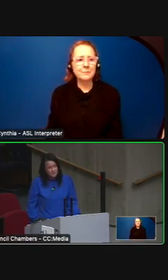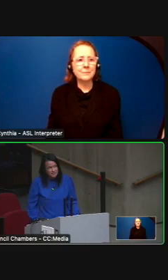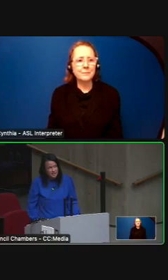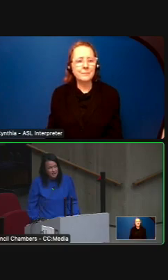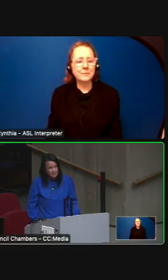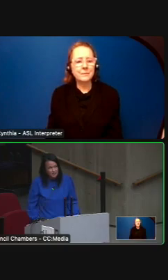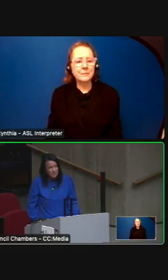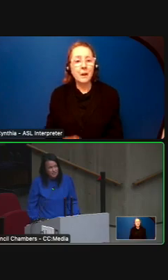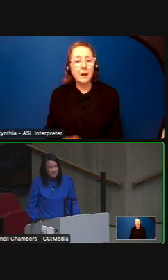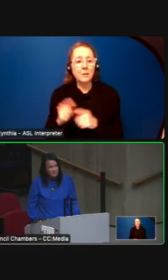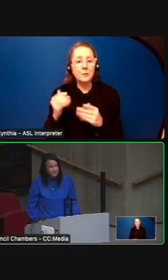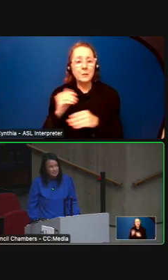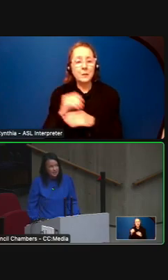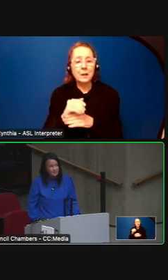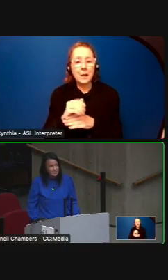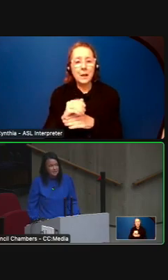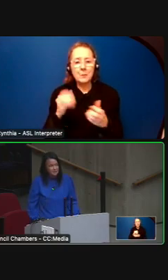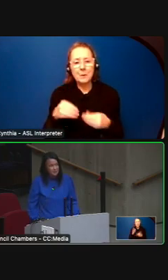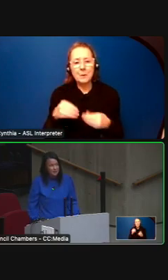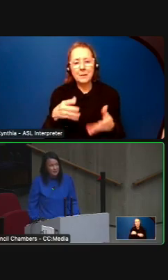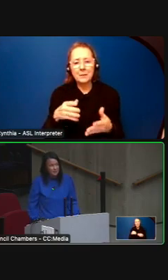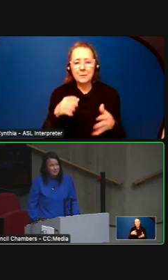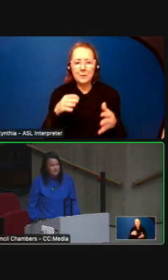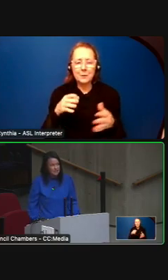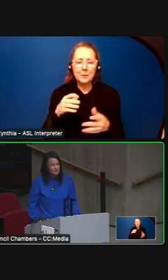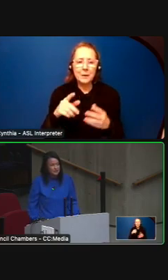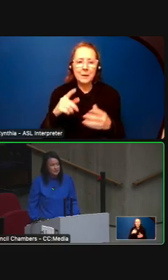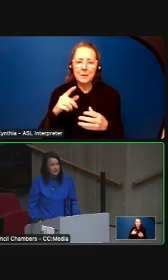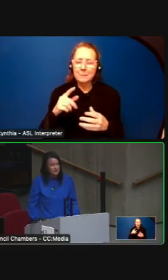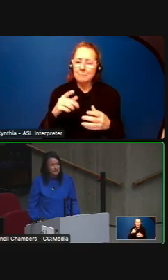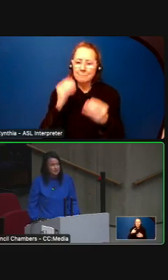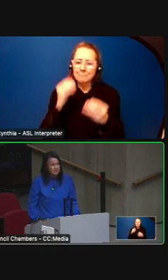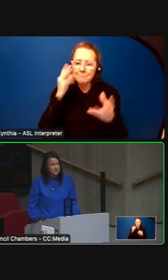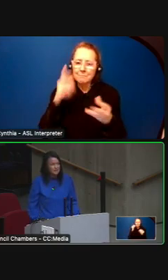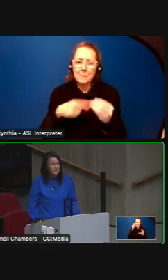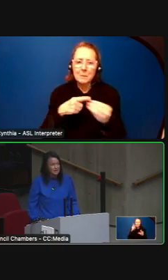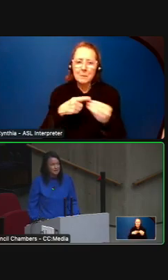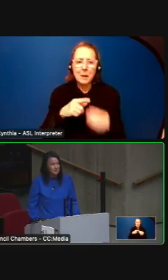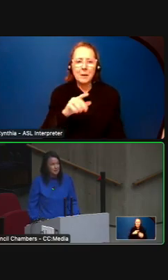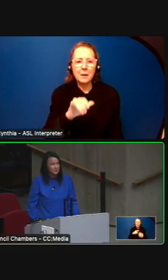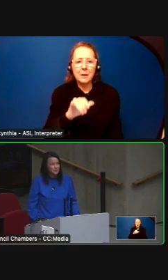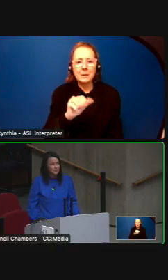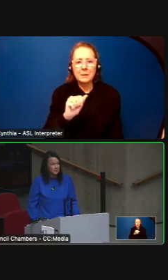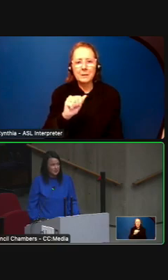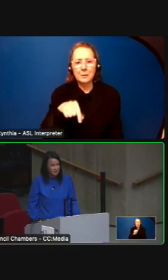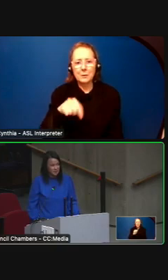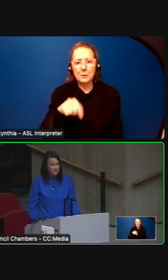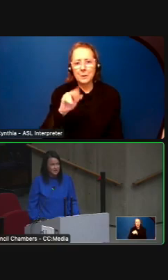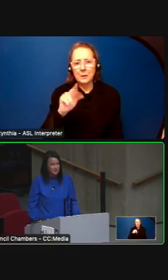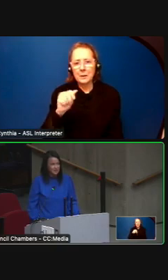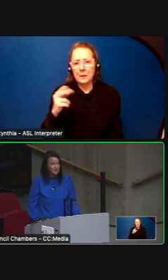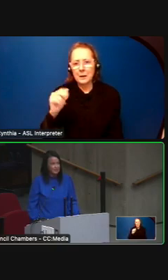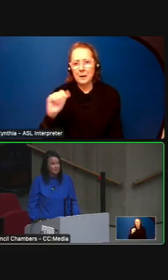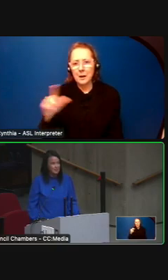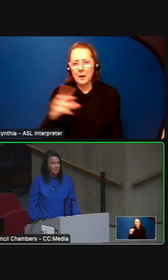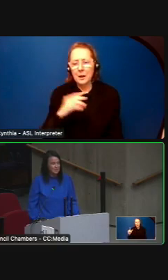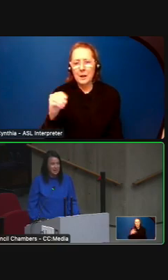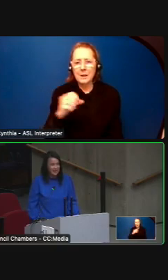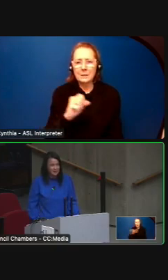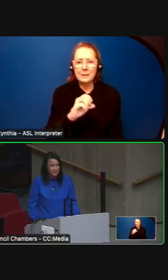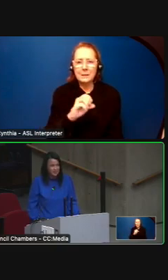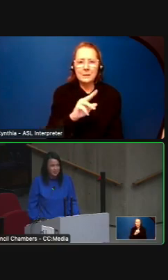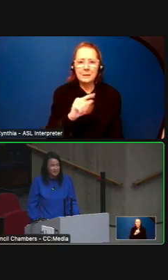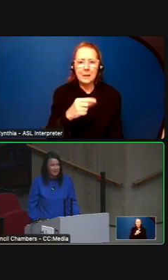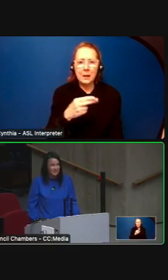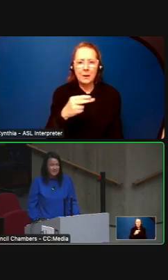Also tonight, we just wanted to give you an update on Yukwena Hall and South Fair development. Yukwena Hall is on the bottom